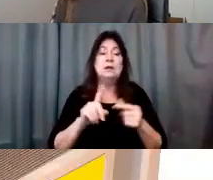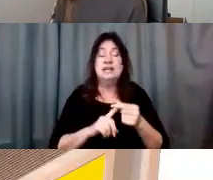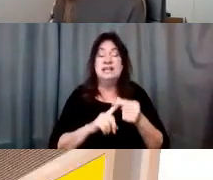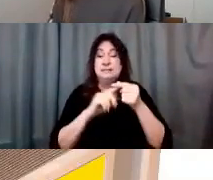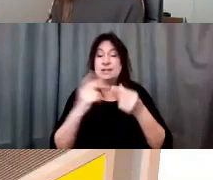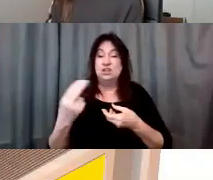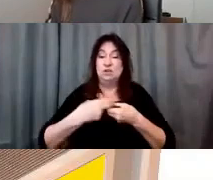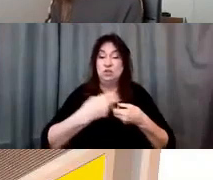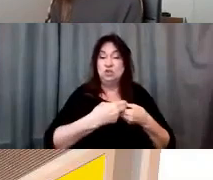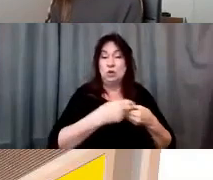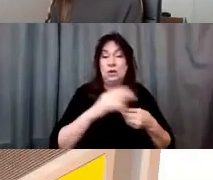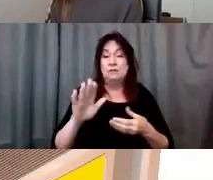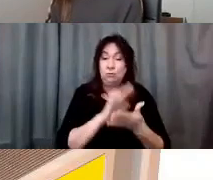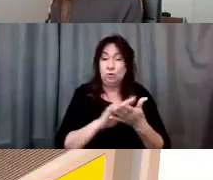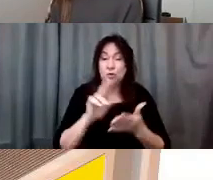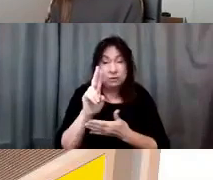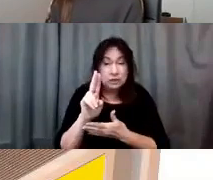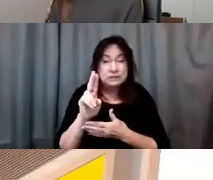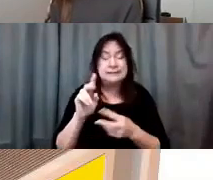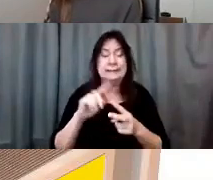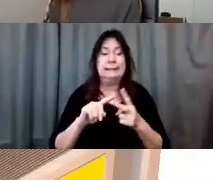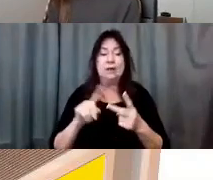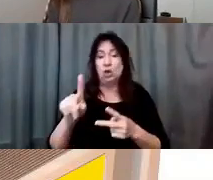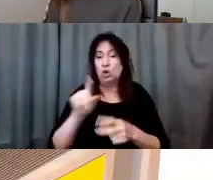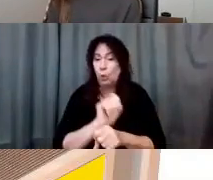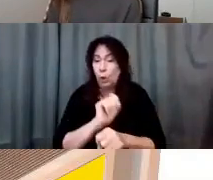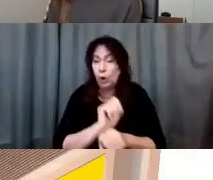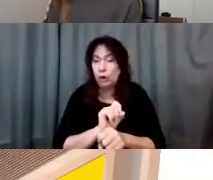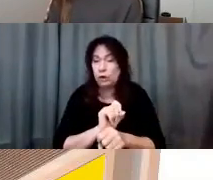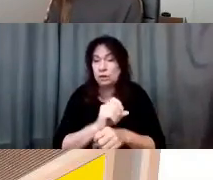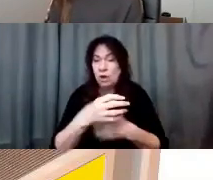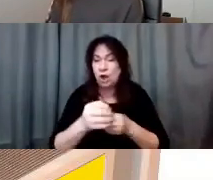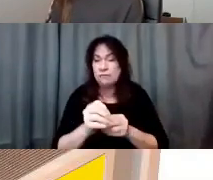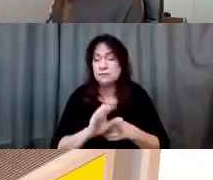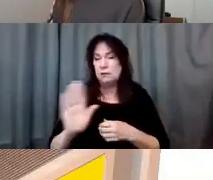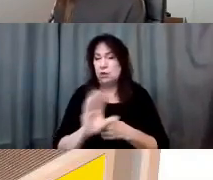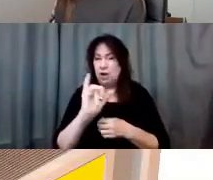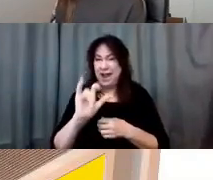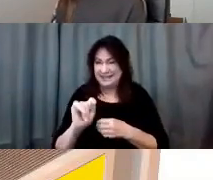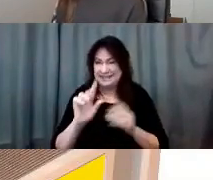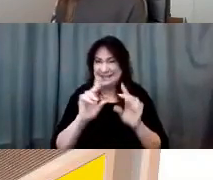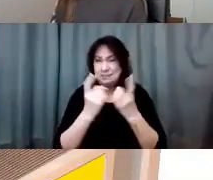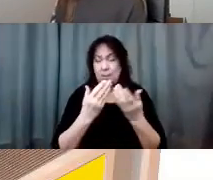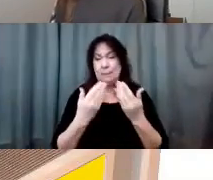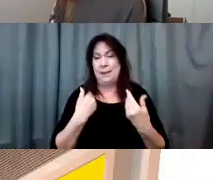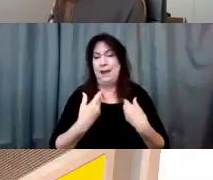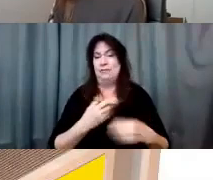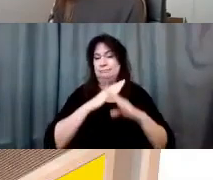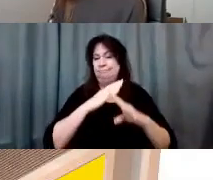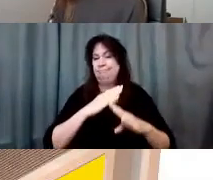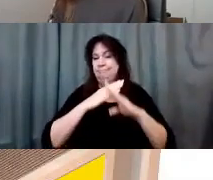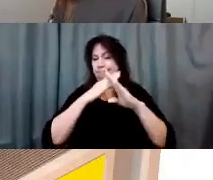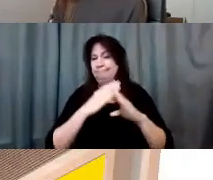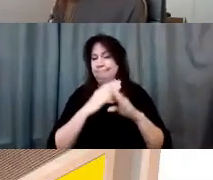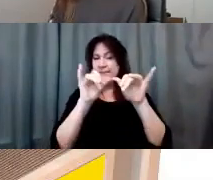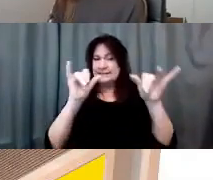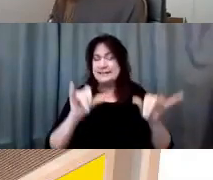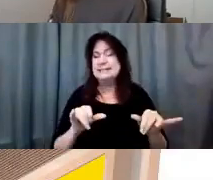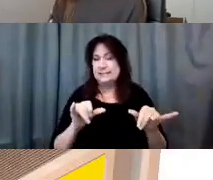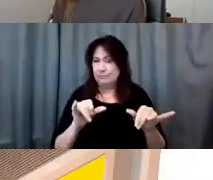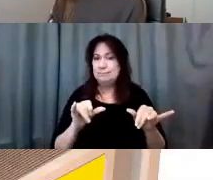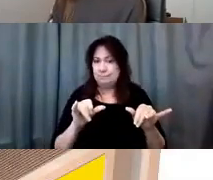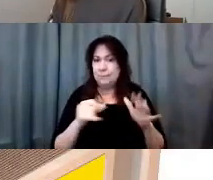joining from your university or work office, your IT department may have some of these system requirements